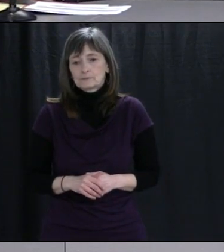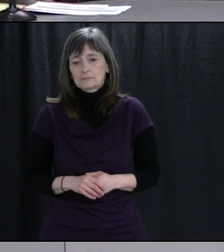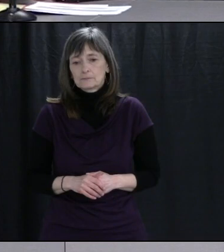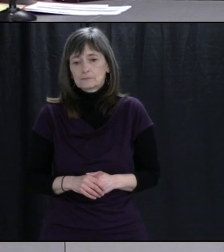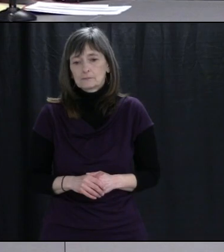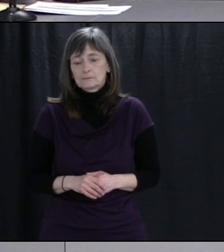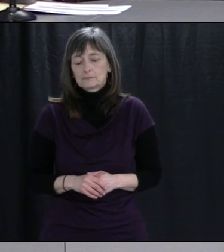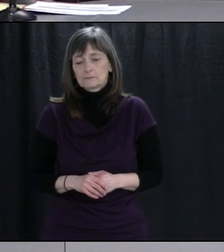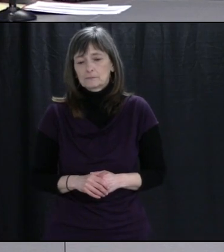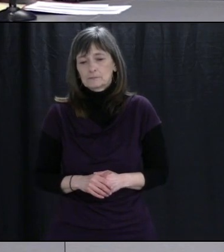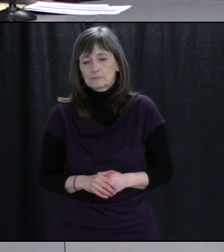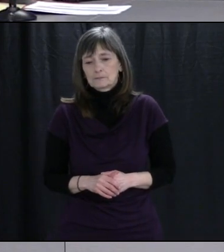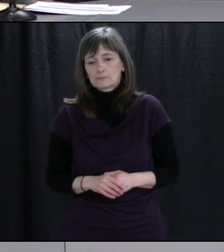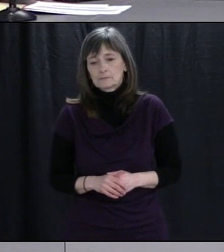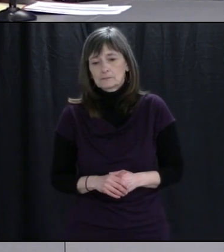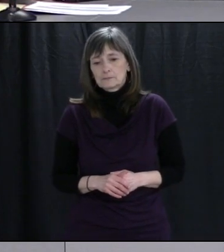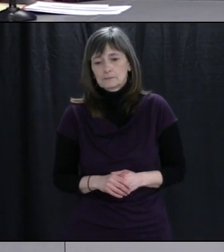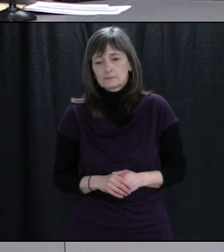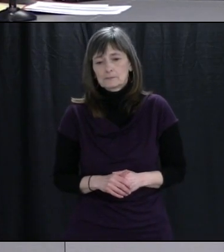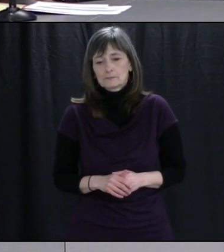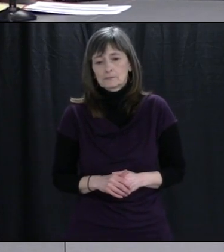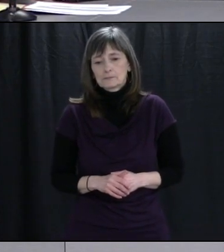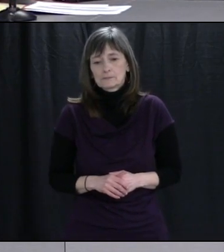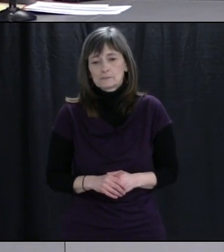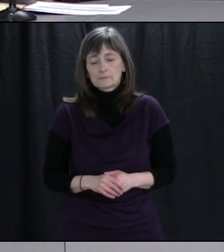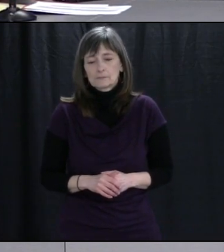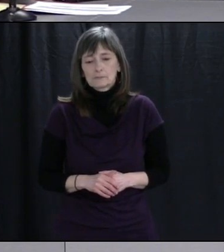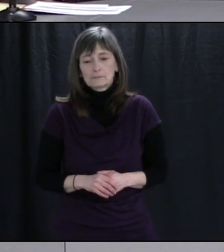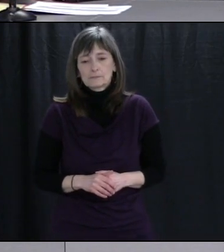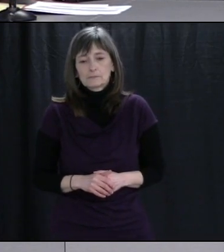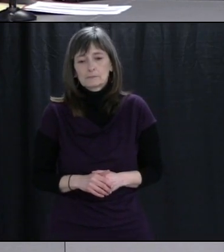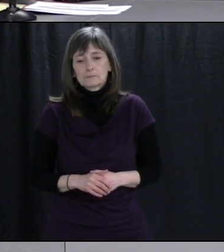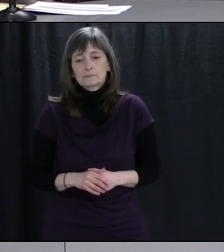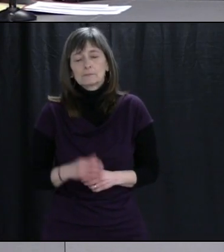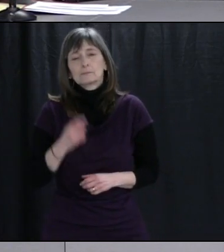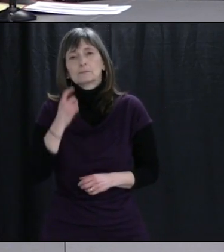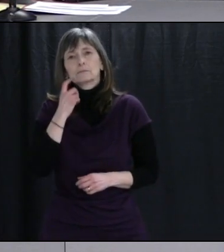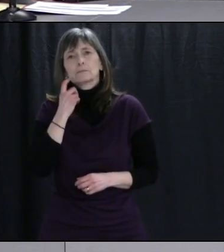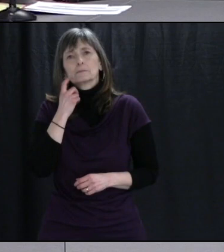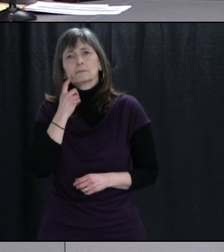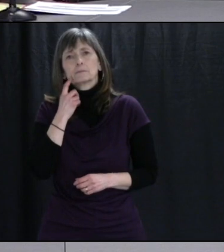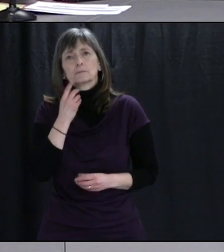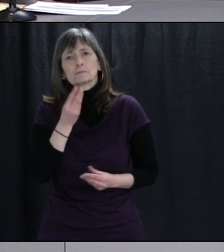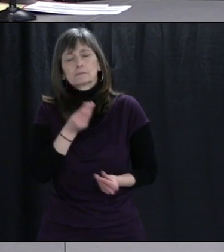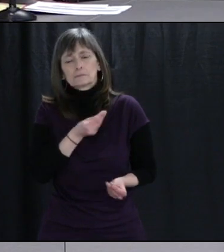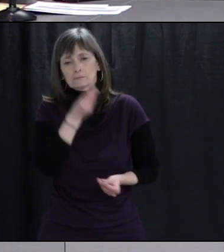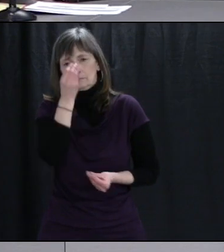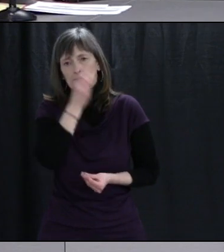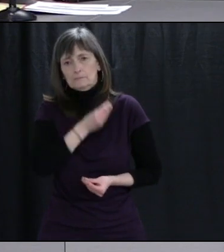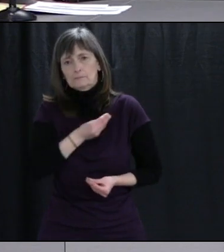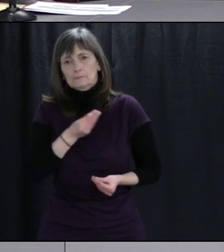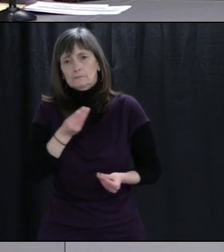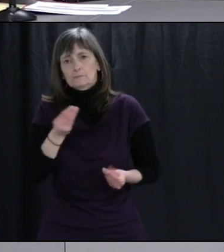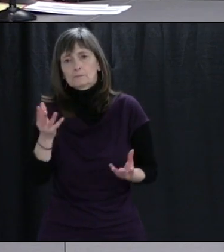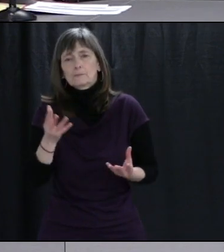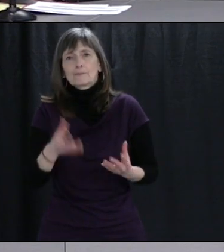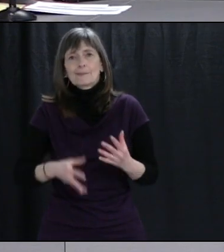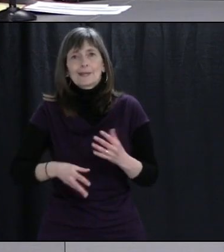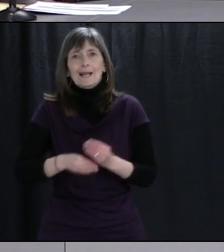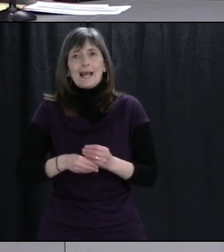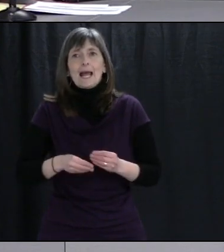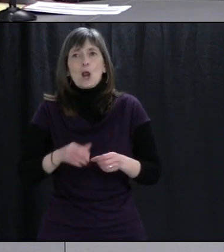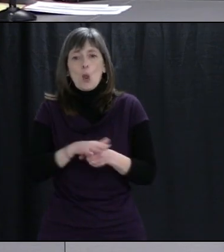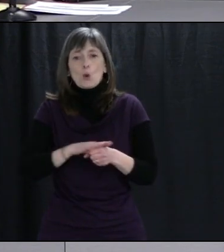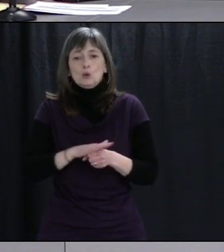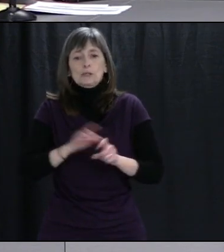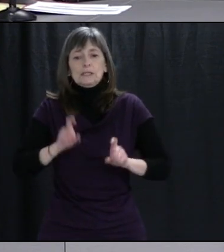Please go ahead. Your line is open. Thank you. The other week, we were told there were plans to expand the local lab's testing abilities. Did